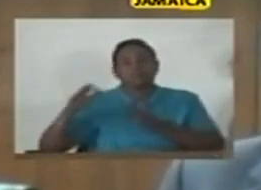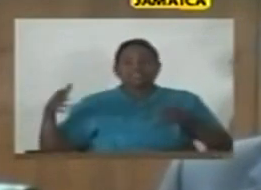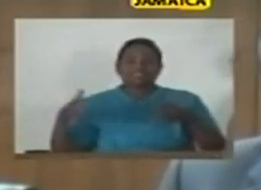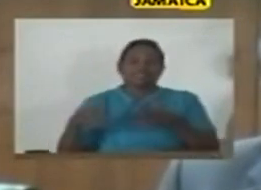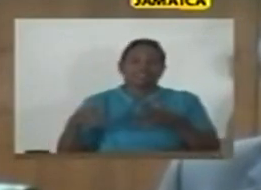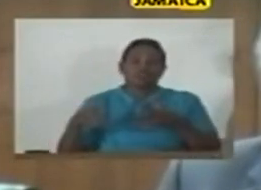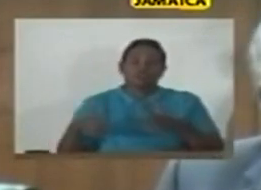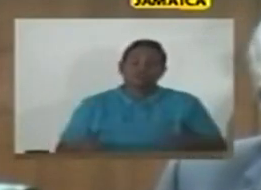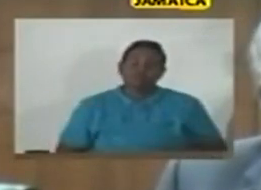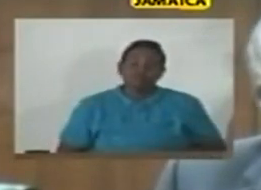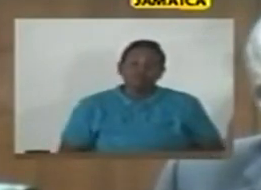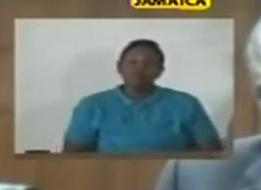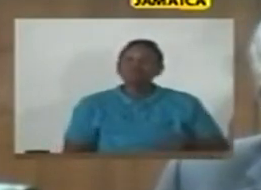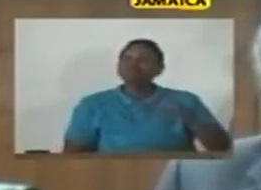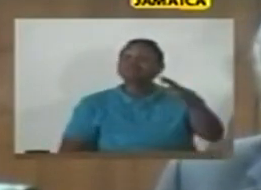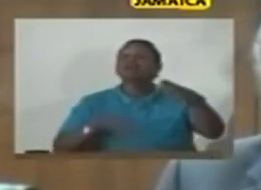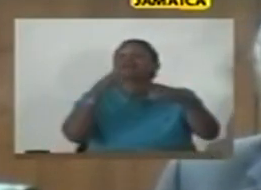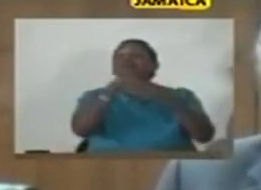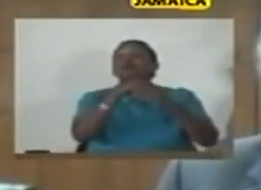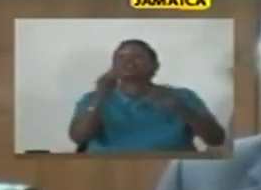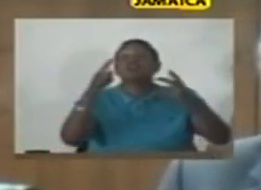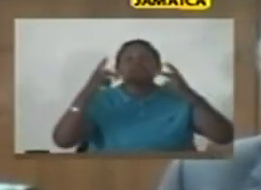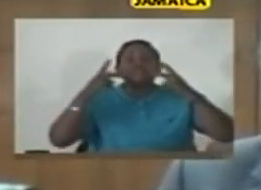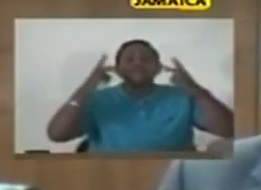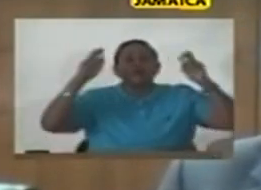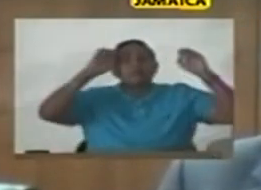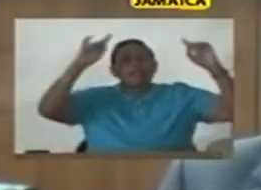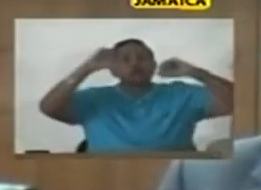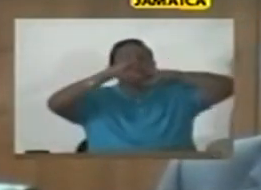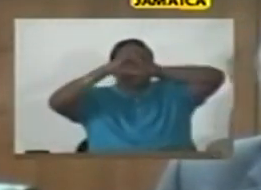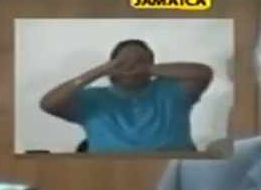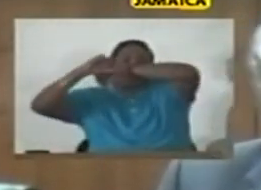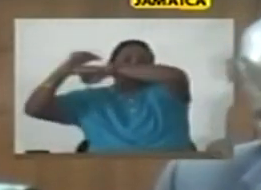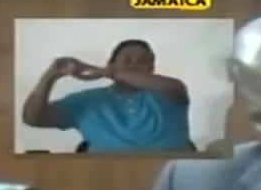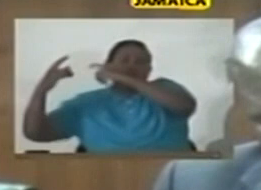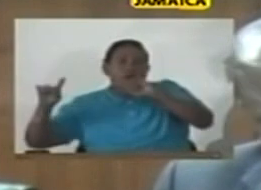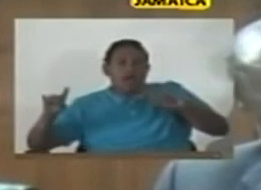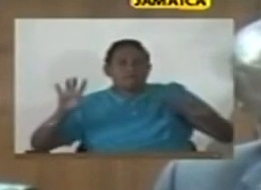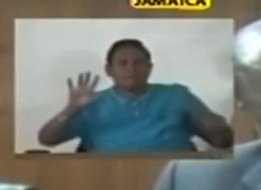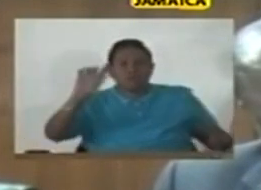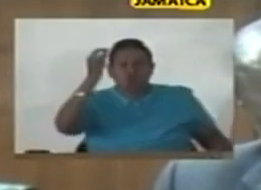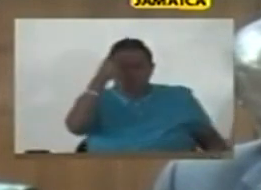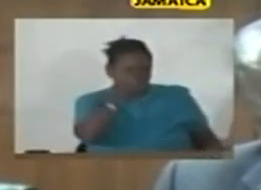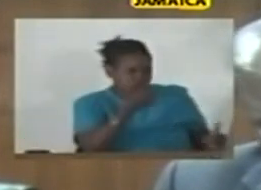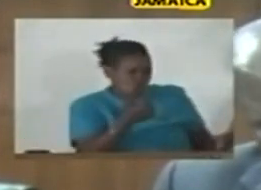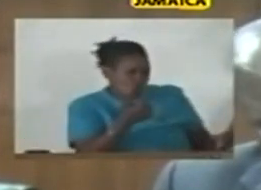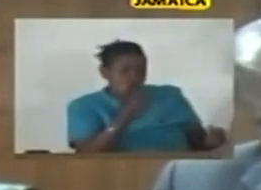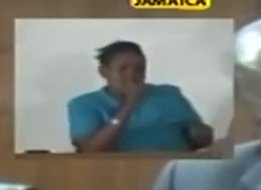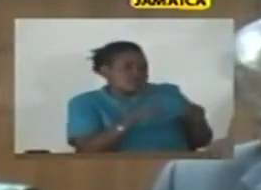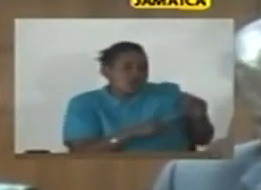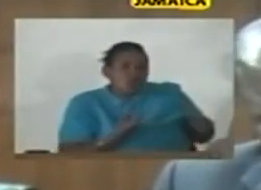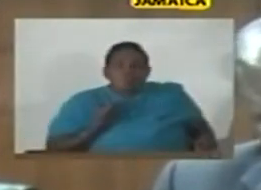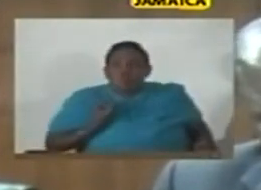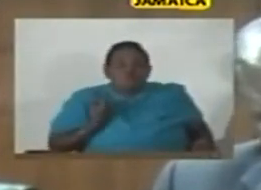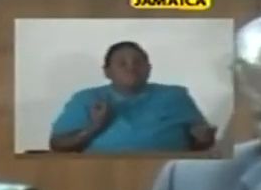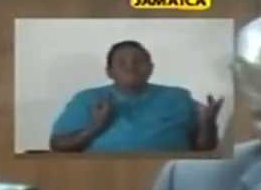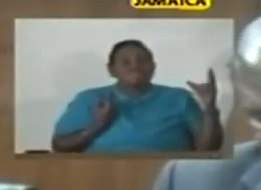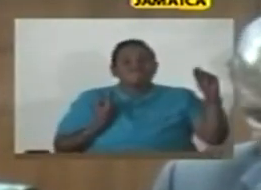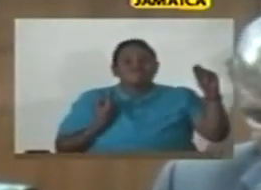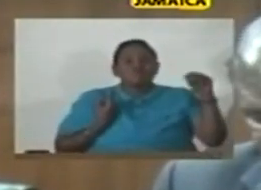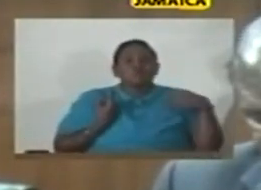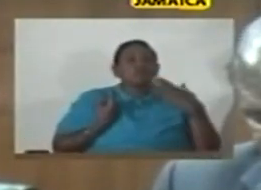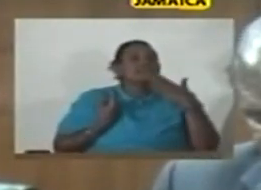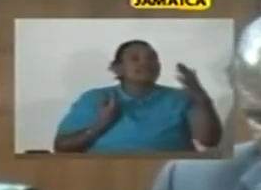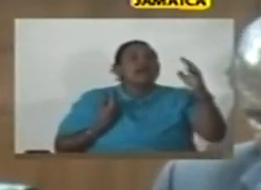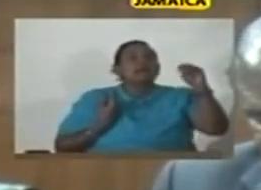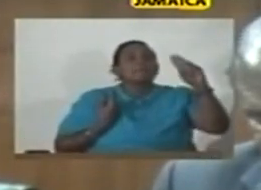sector. As part of the public education thrust, Mr. Speaker, the government could not have done it alone. We thank the